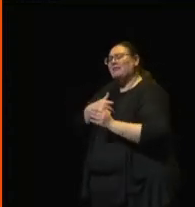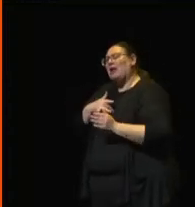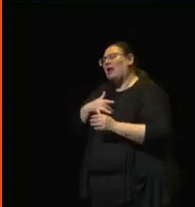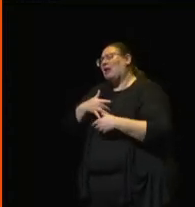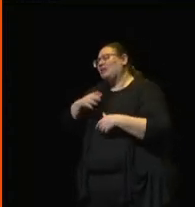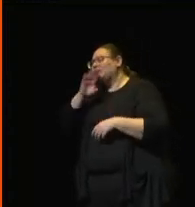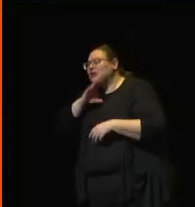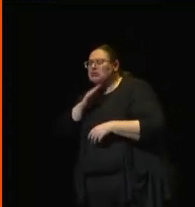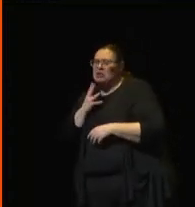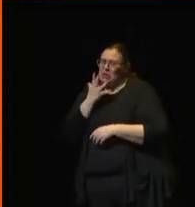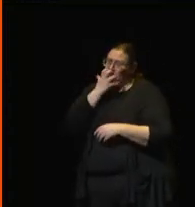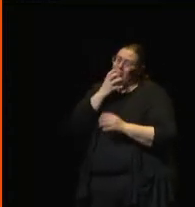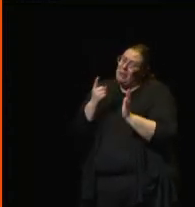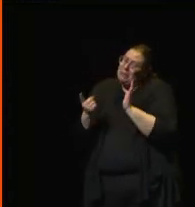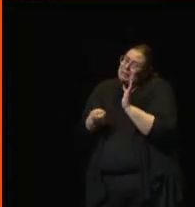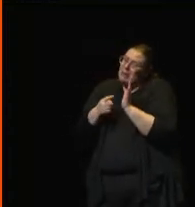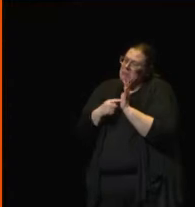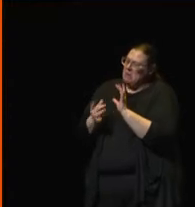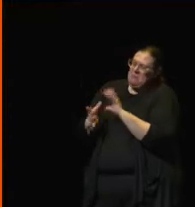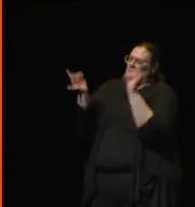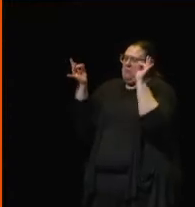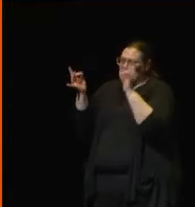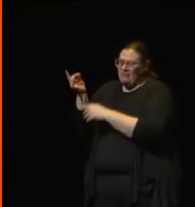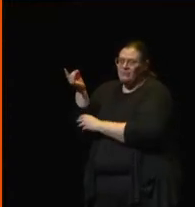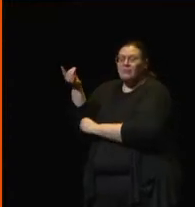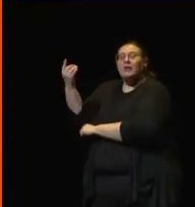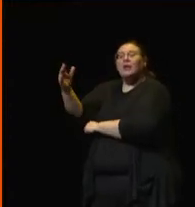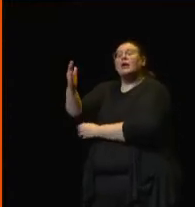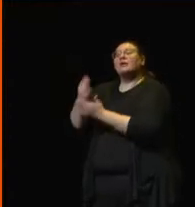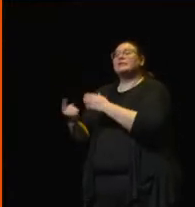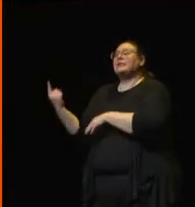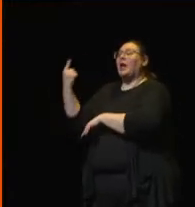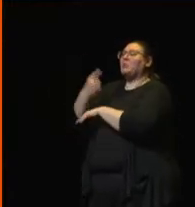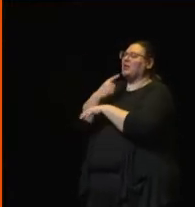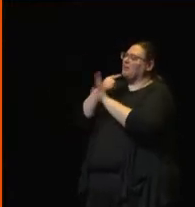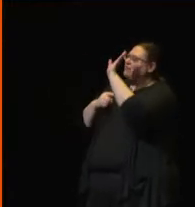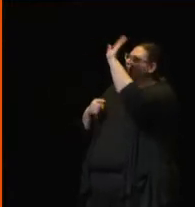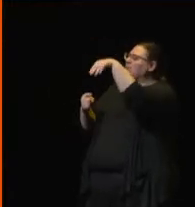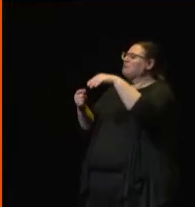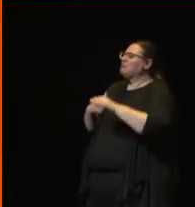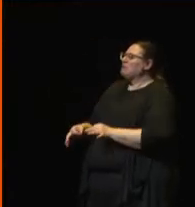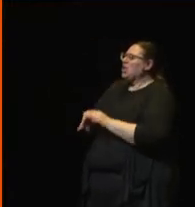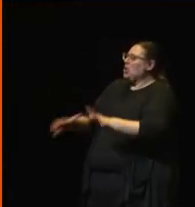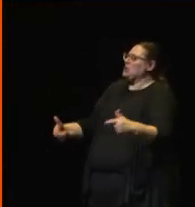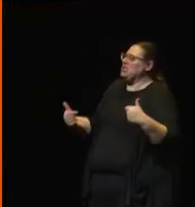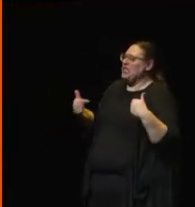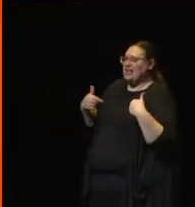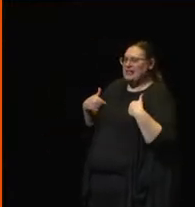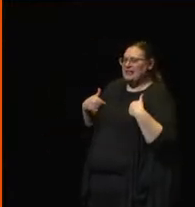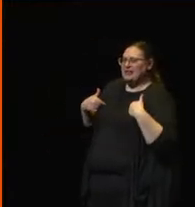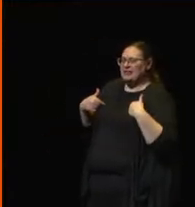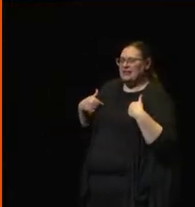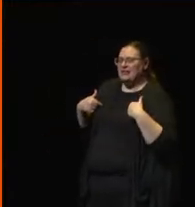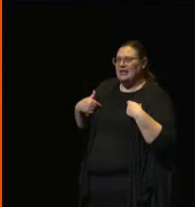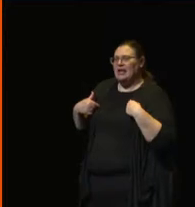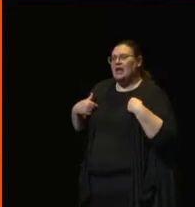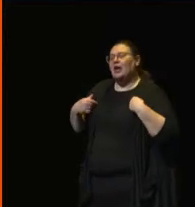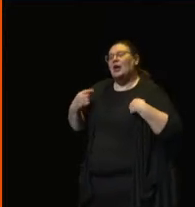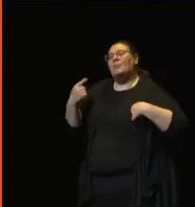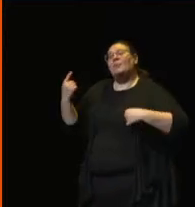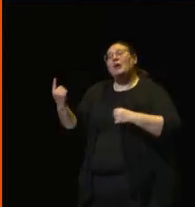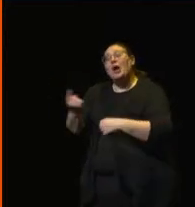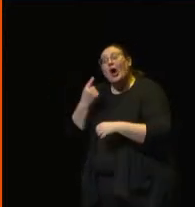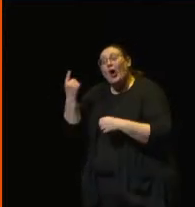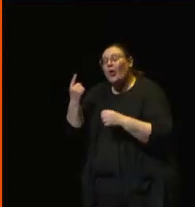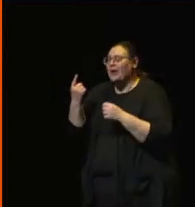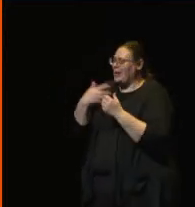momentarily sharp. Some days he would declare that he felt useless, and then, always a debater, he would attempt to rebut all